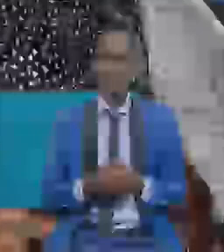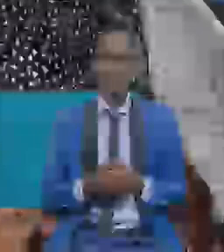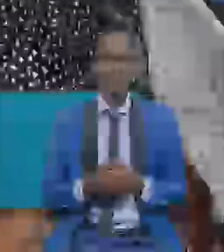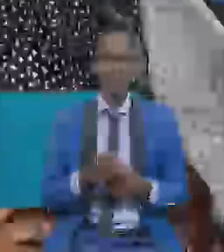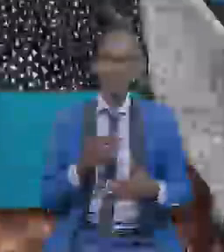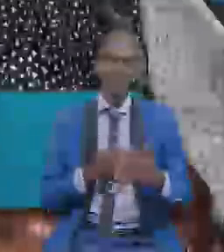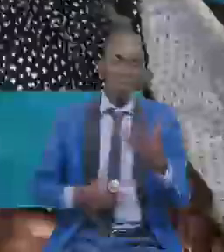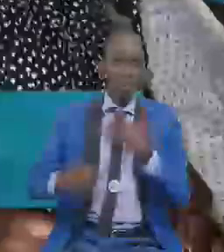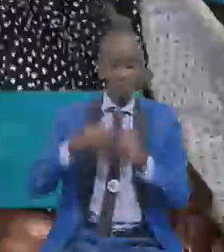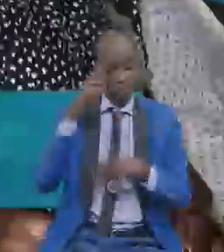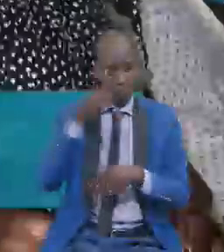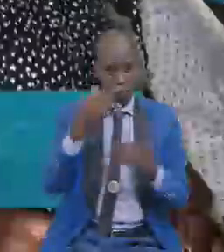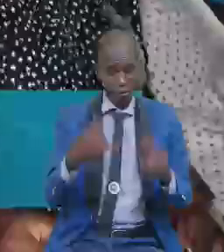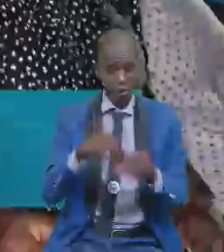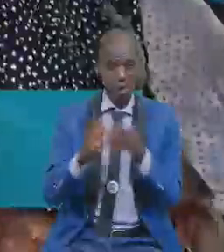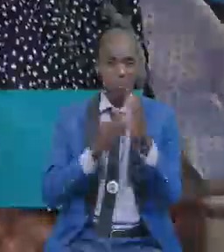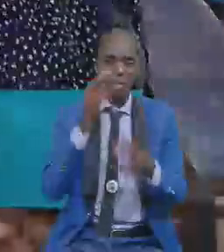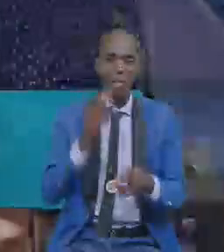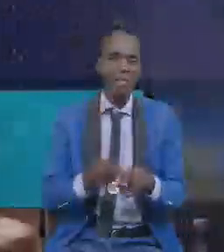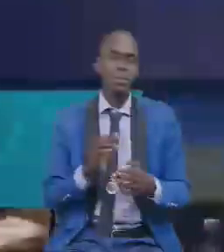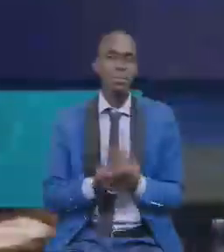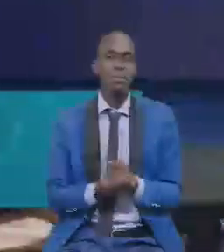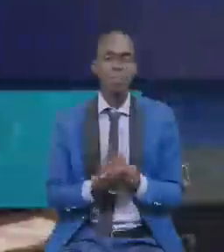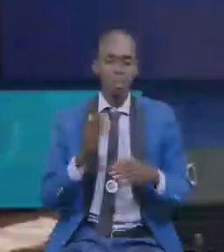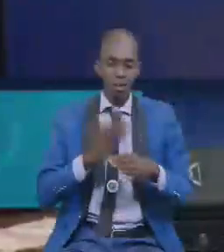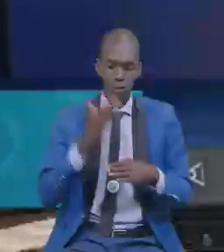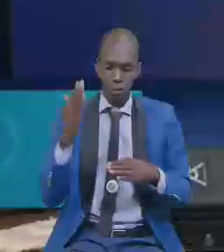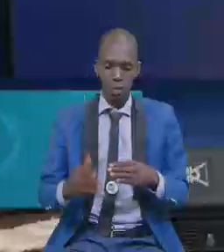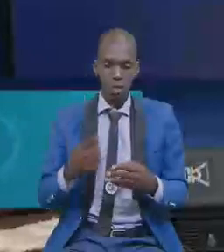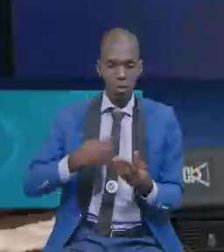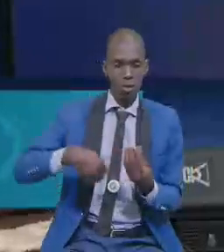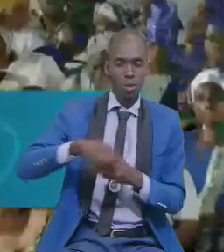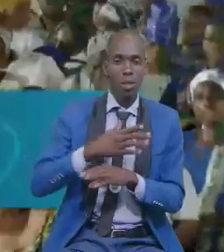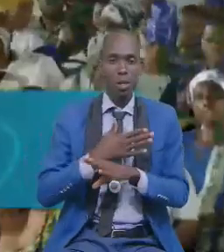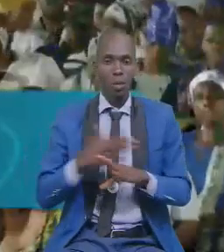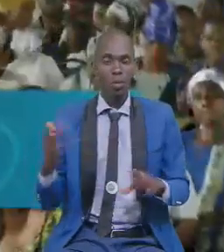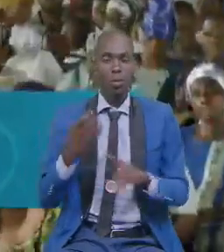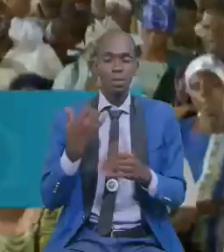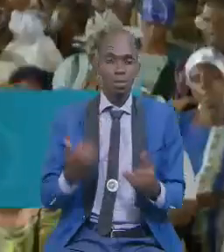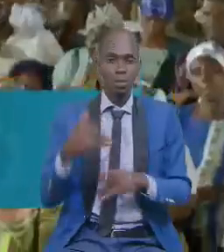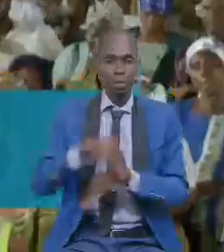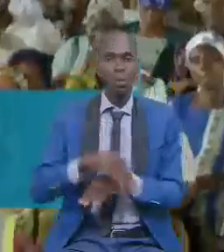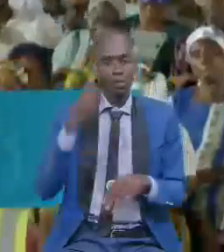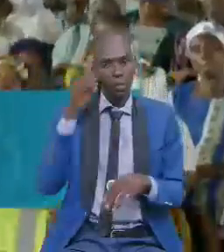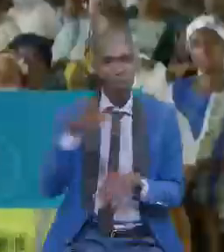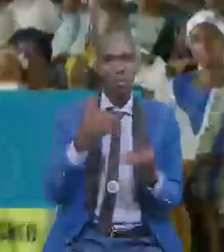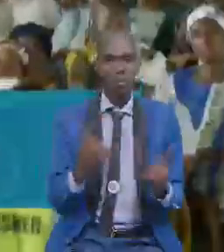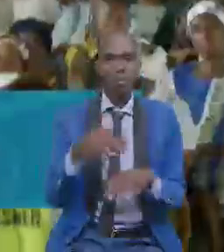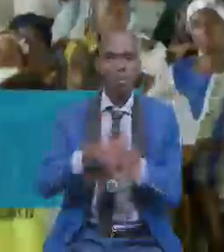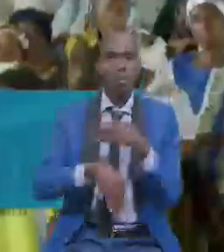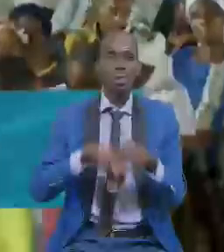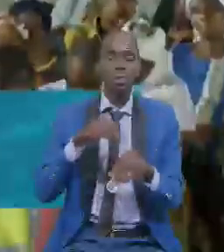Restoration for you tonight. Total turning around for you tonight. Number 3,